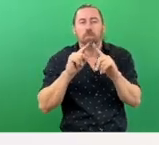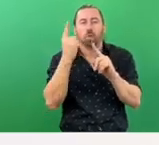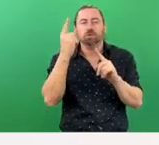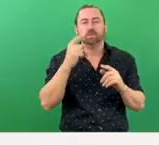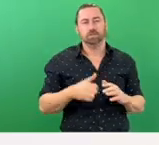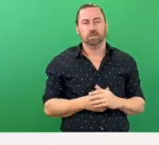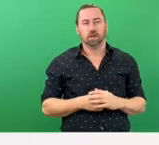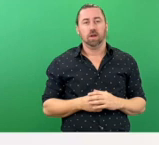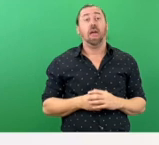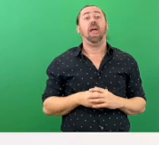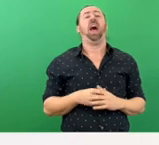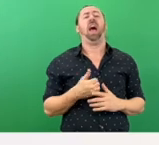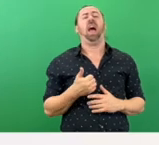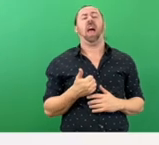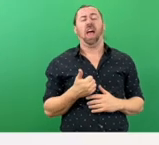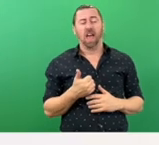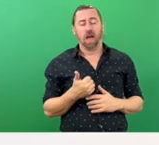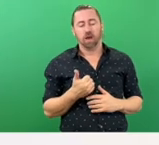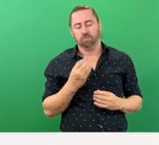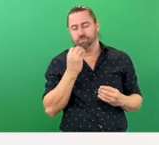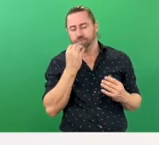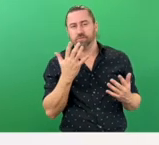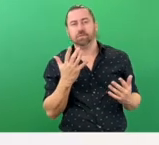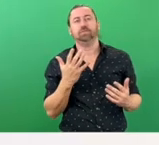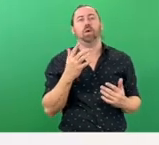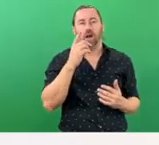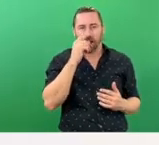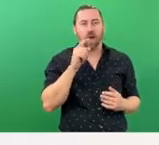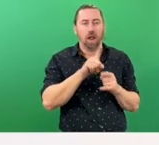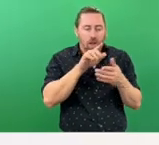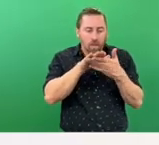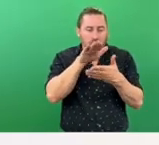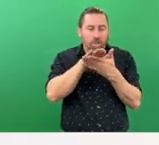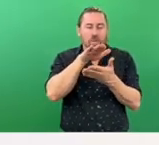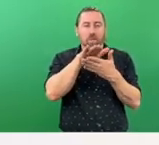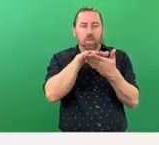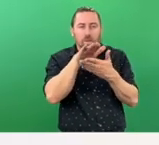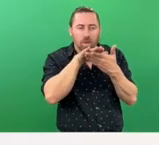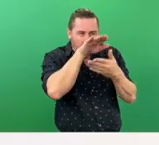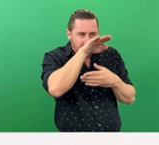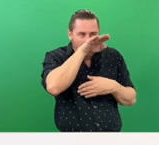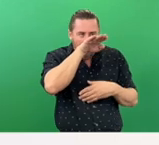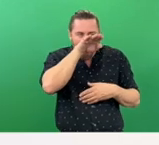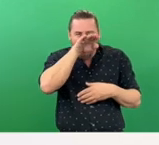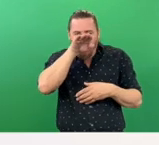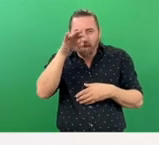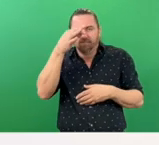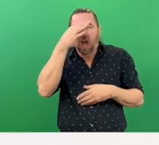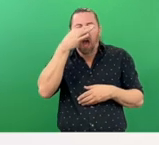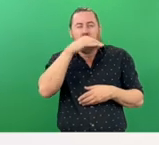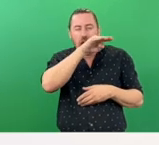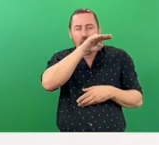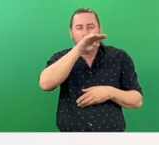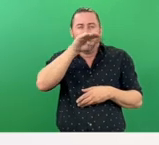that chisel point, the beauty of this is you can get up on the chisel to get a very, very fine line, or